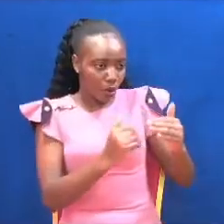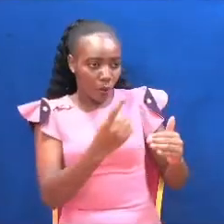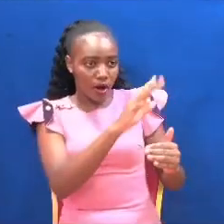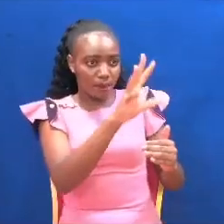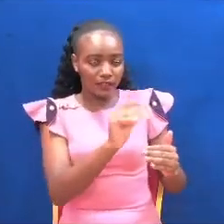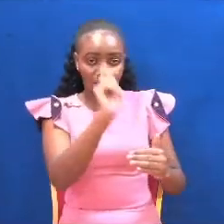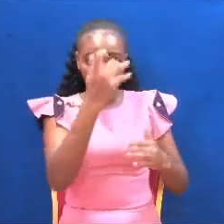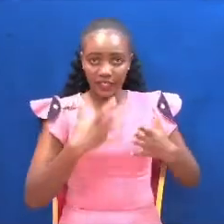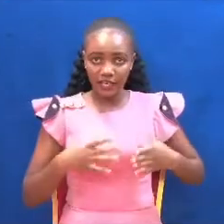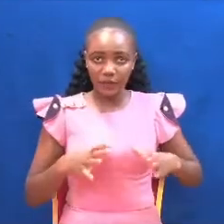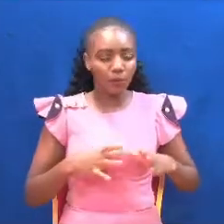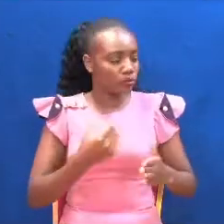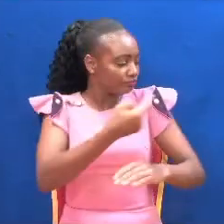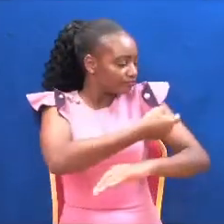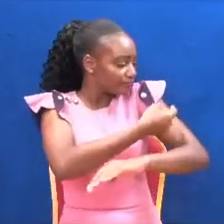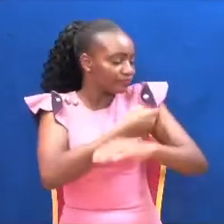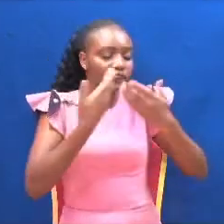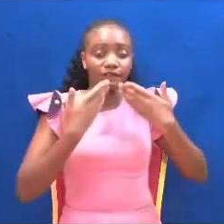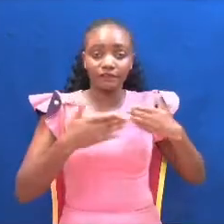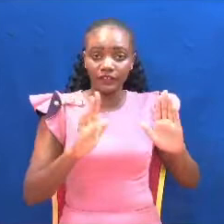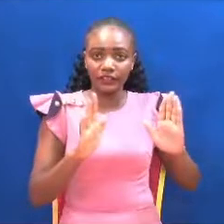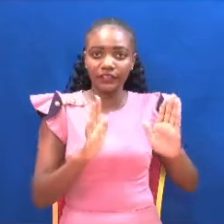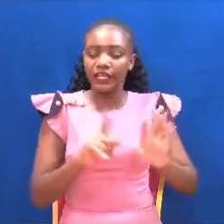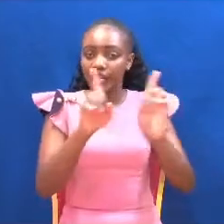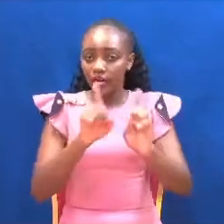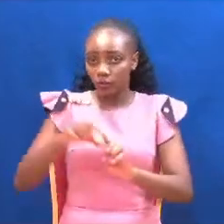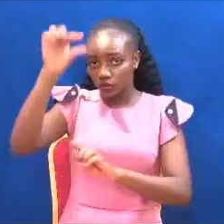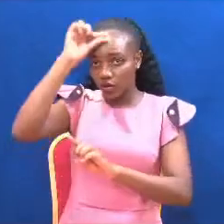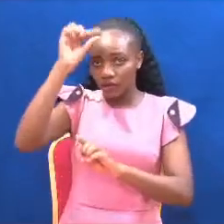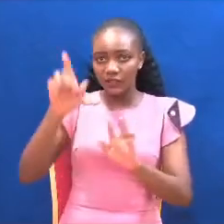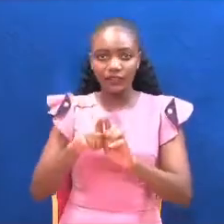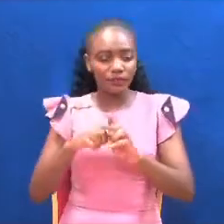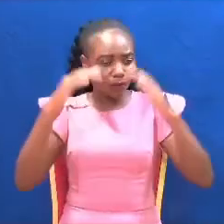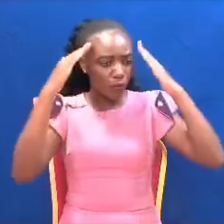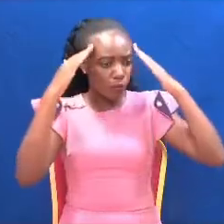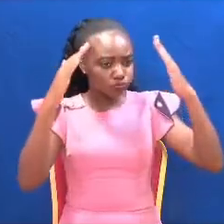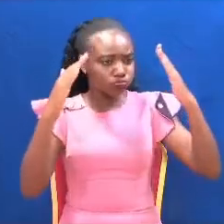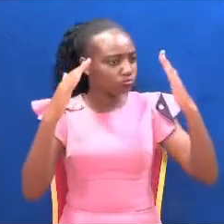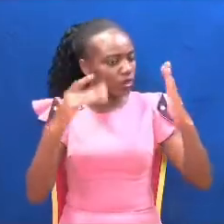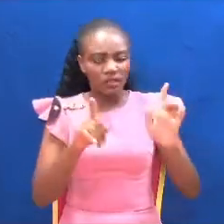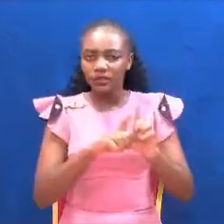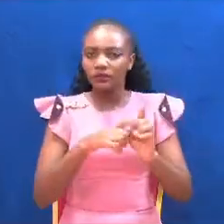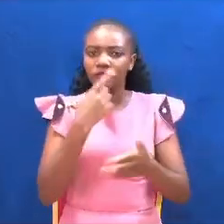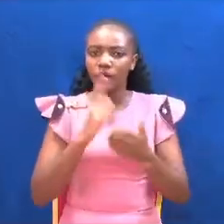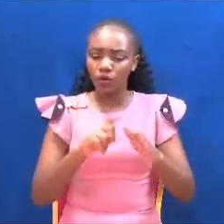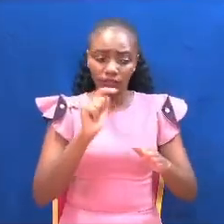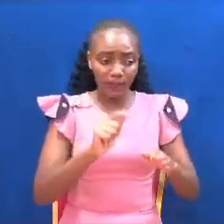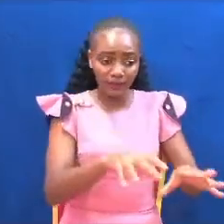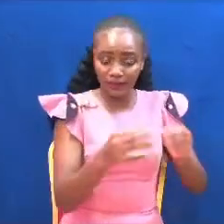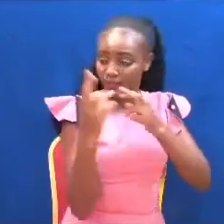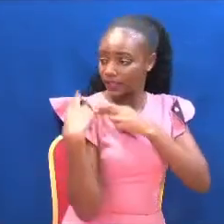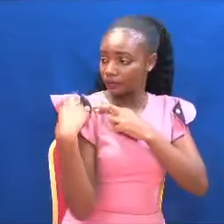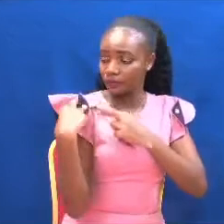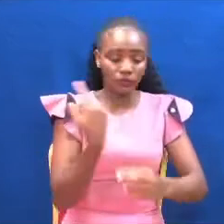Kenyan population has been vaccinated, with the government now staring at an uphill task of vaccinating more than 9